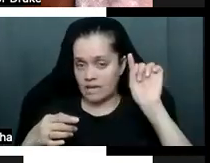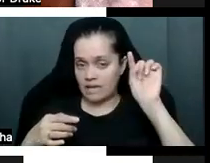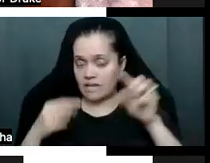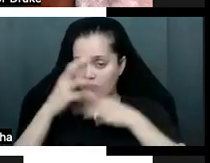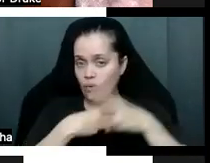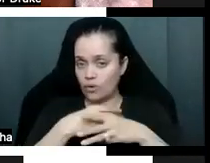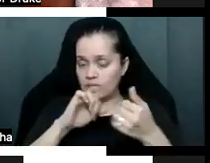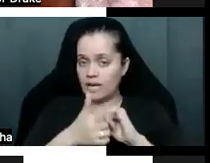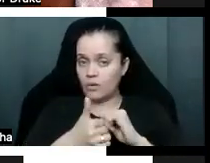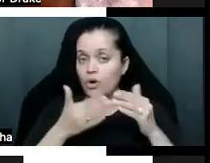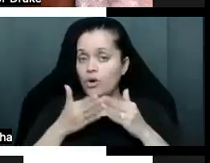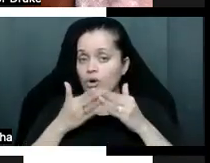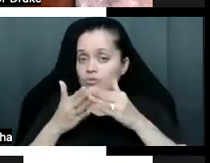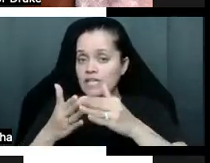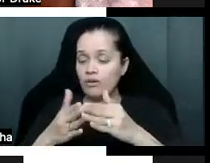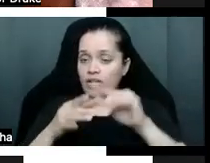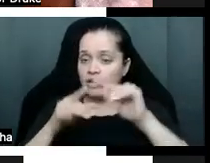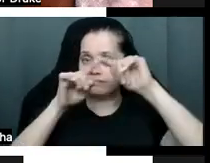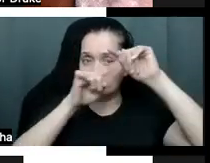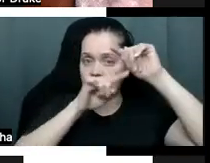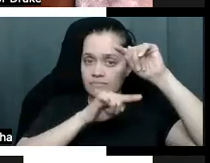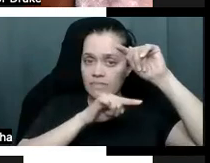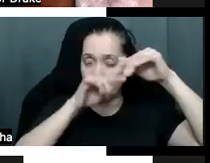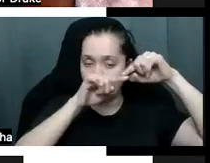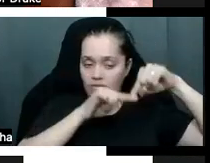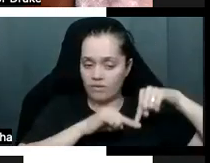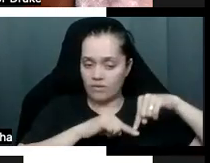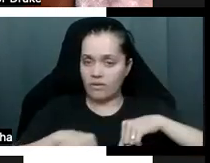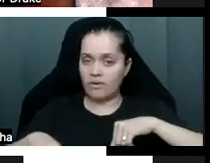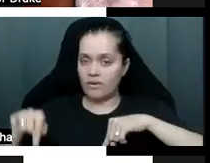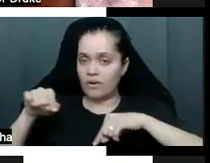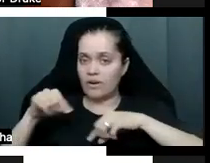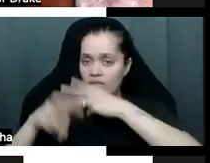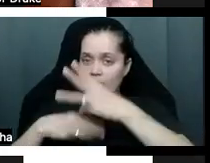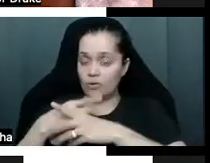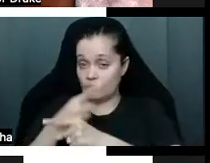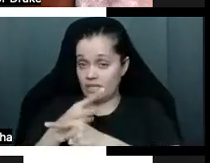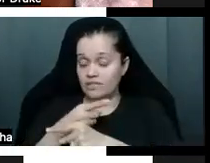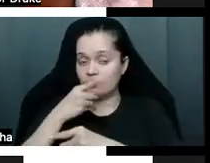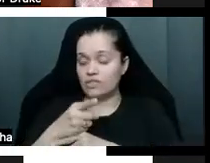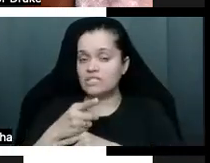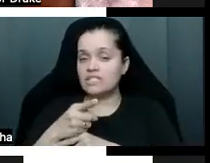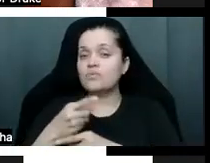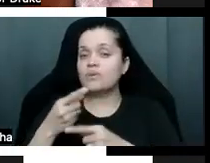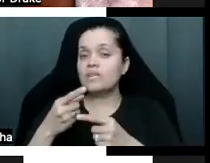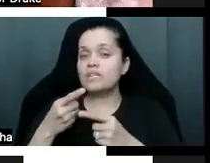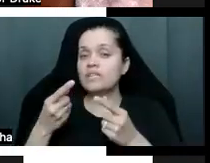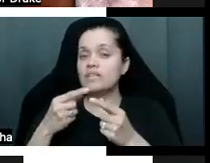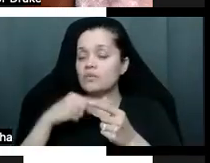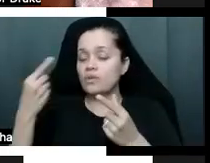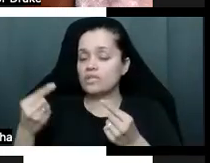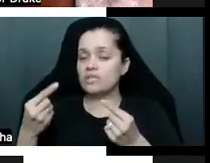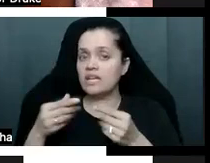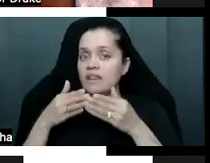Well, you sail them all the way around the world. So this is what Russian naval forces did. They sailed for